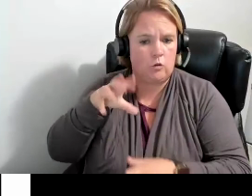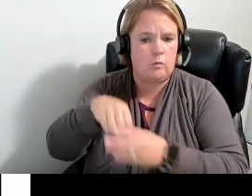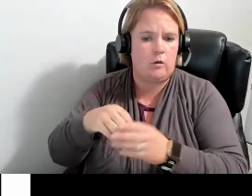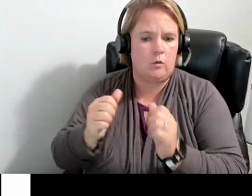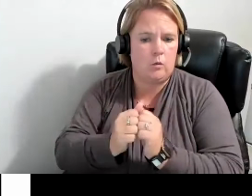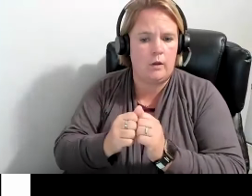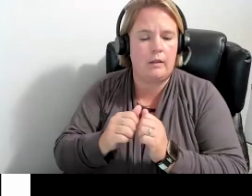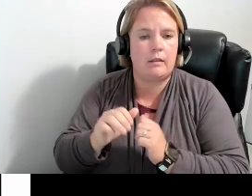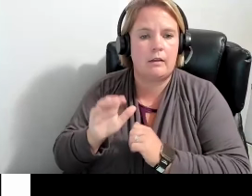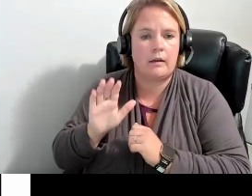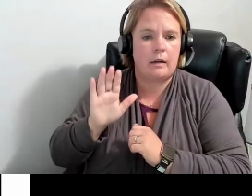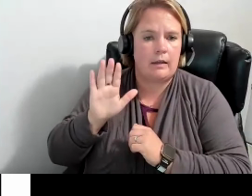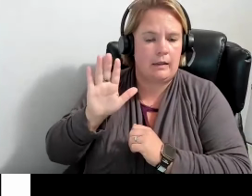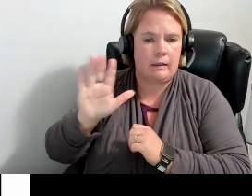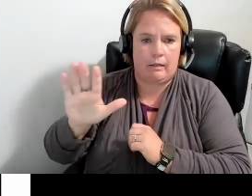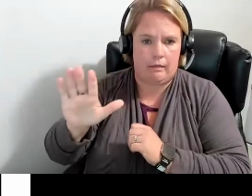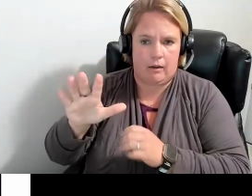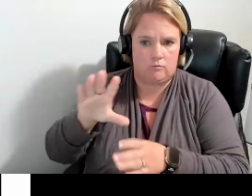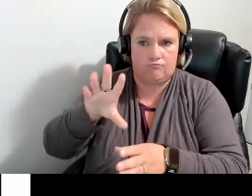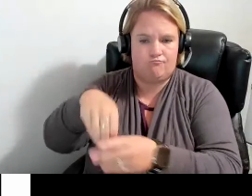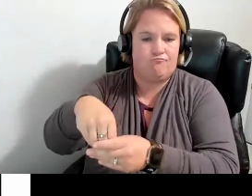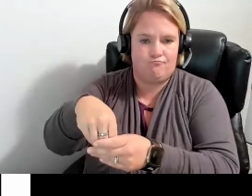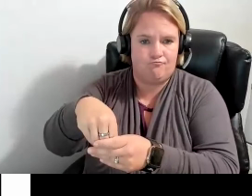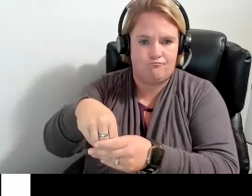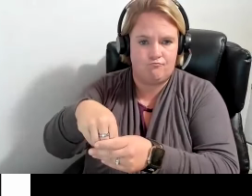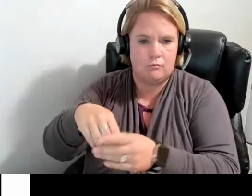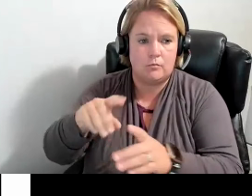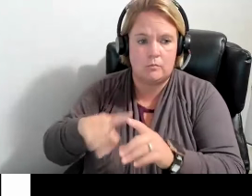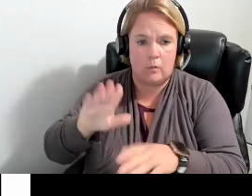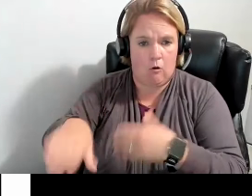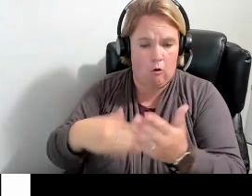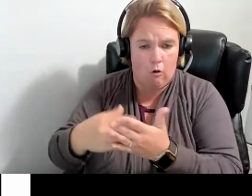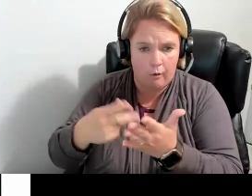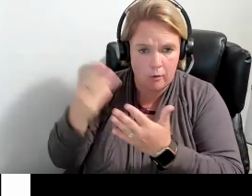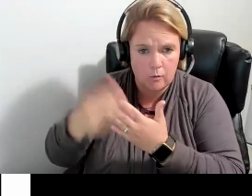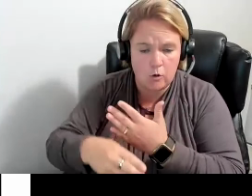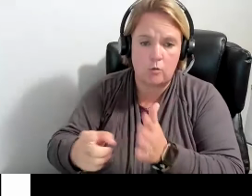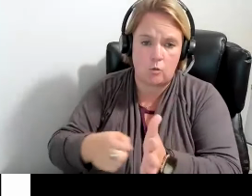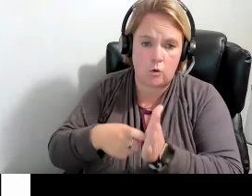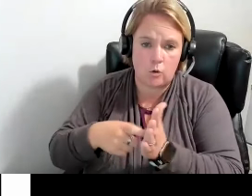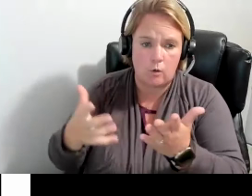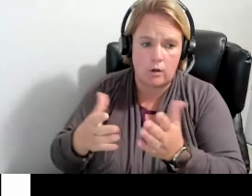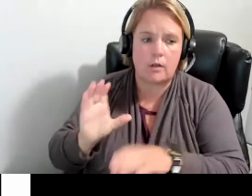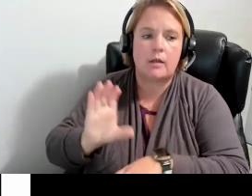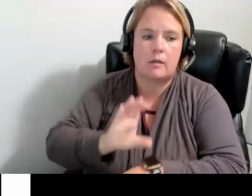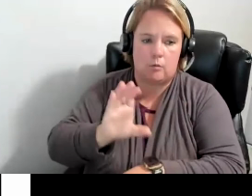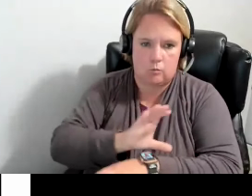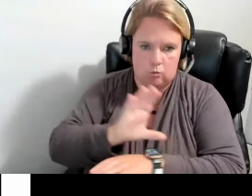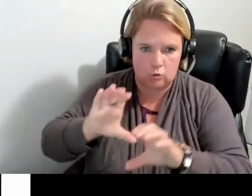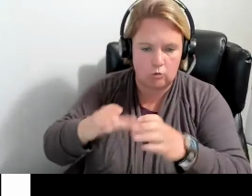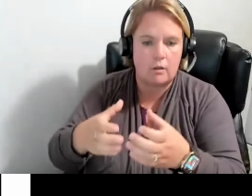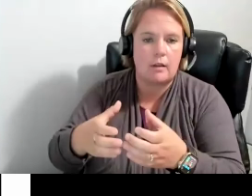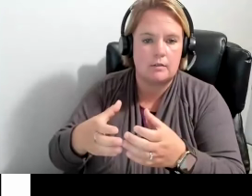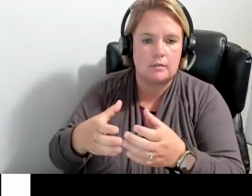pool to get into working at Fresno Unified. But all of those programs require a computer class. So in the